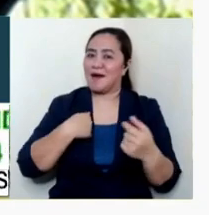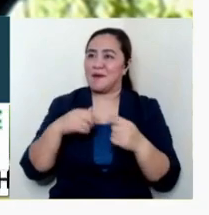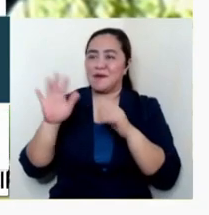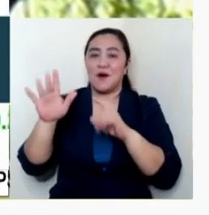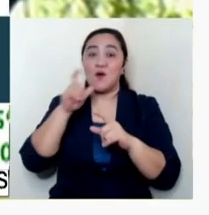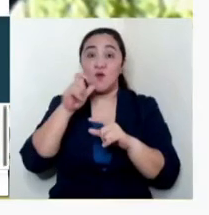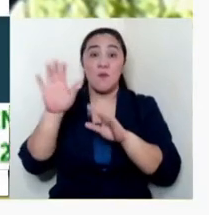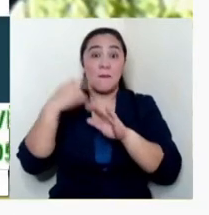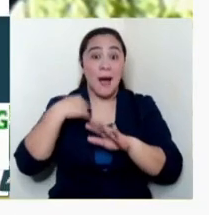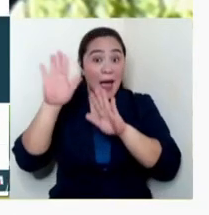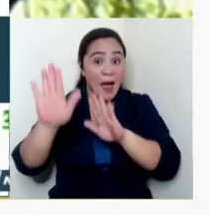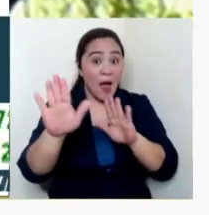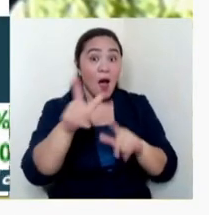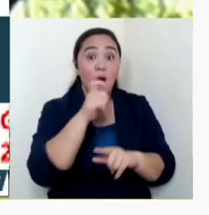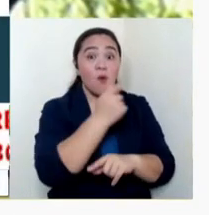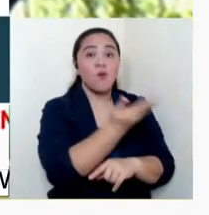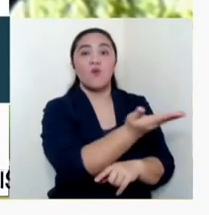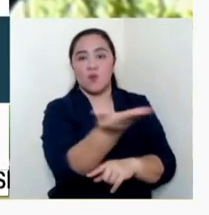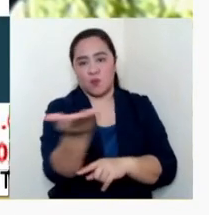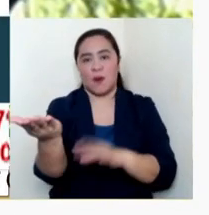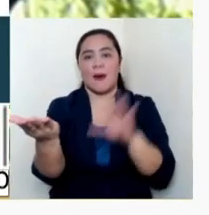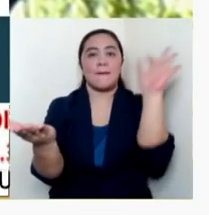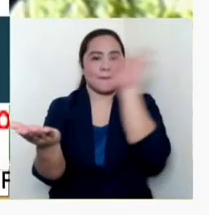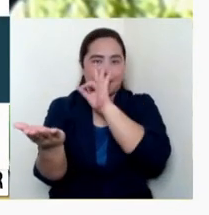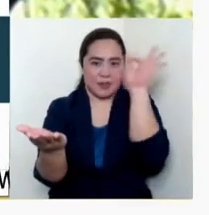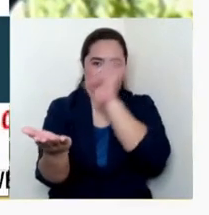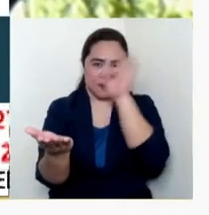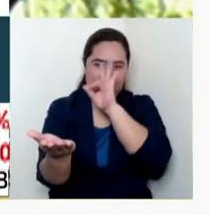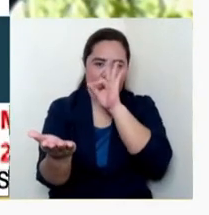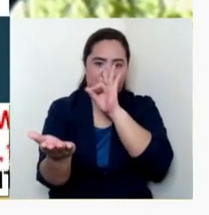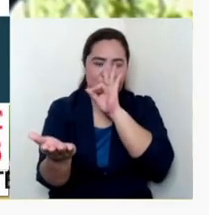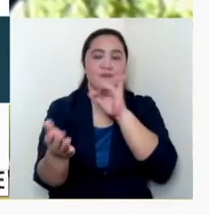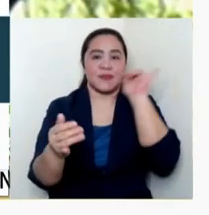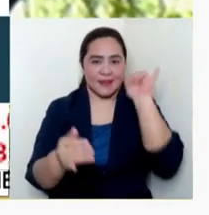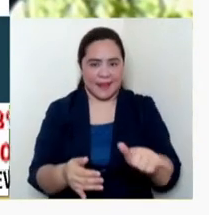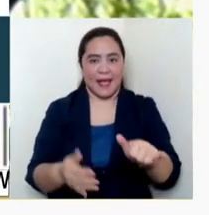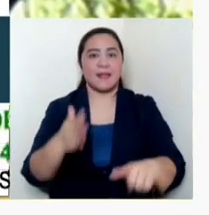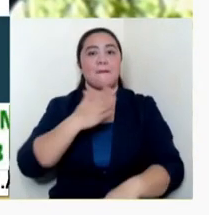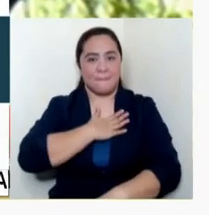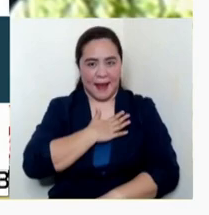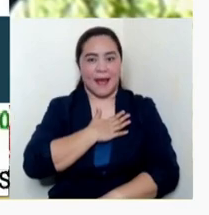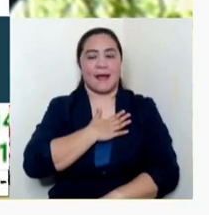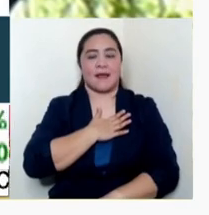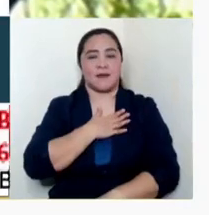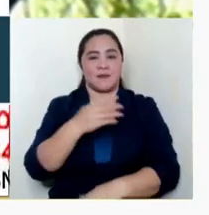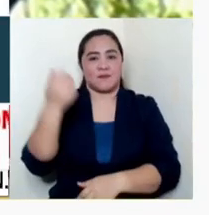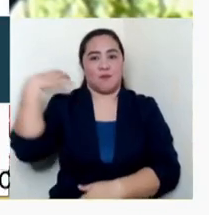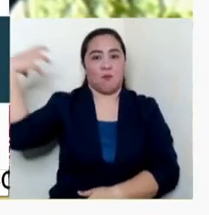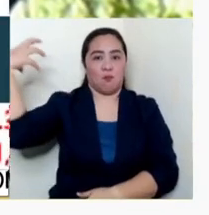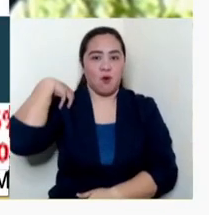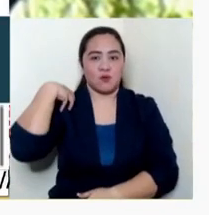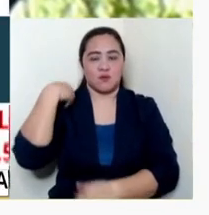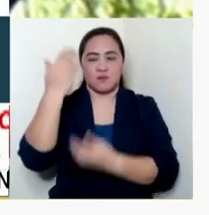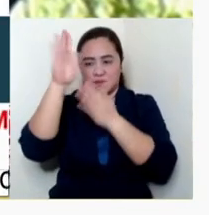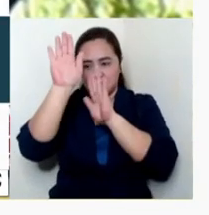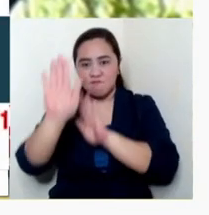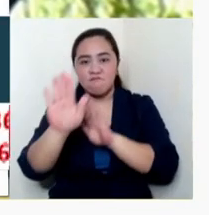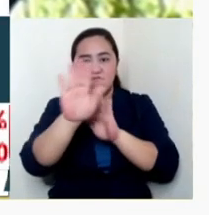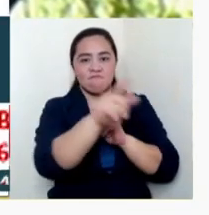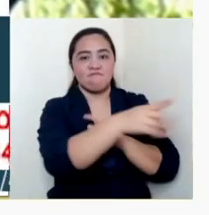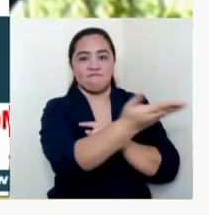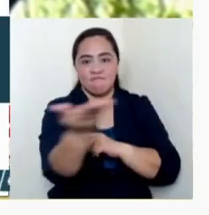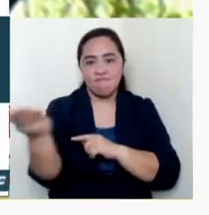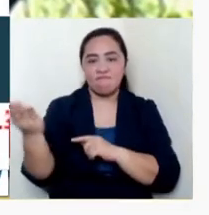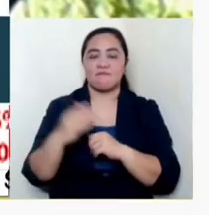Pilipino ang amo ng sinumang halal na opisyal. Yun lamang ang tinuturing kong amo at nagagabayan ako palagi nun. I've been in politics